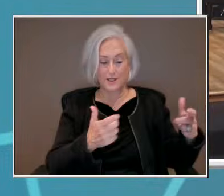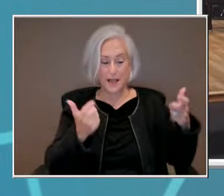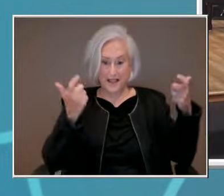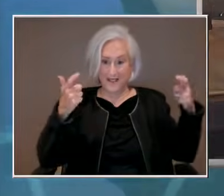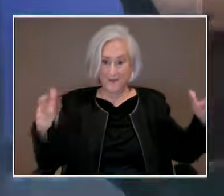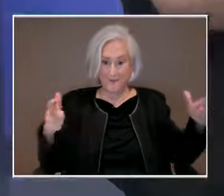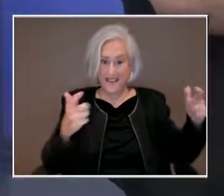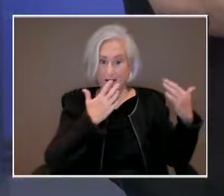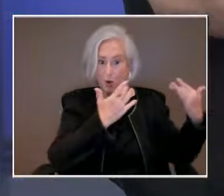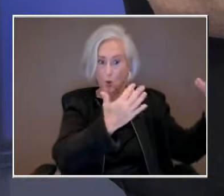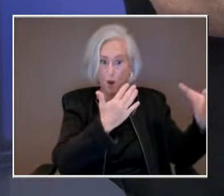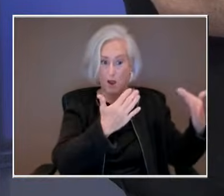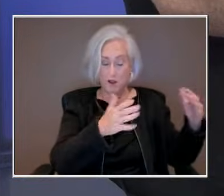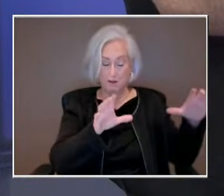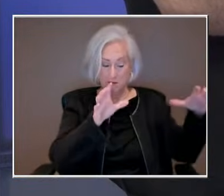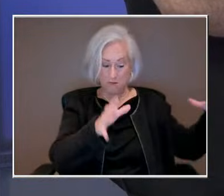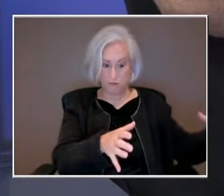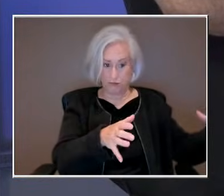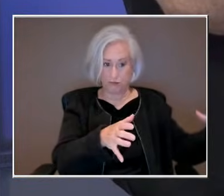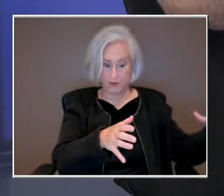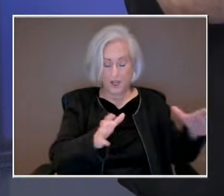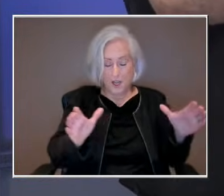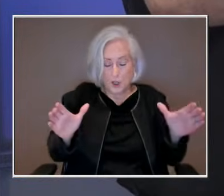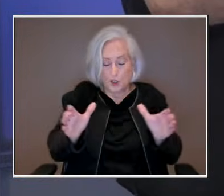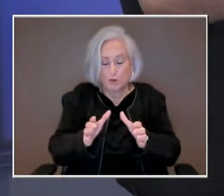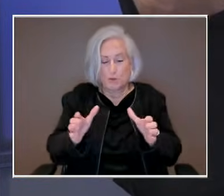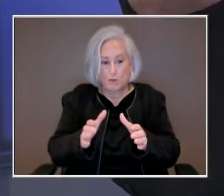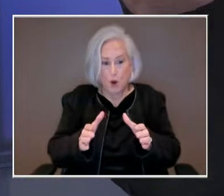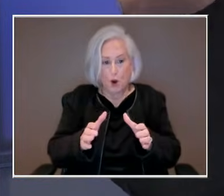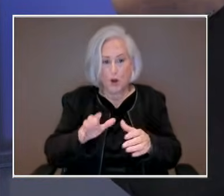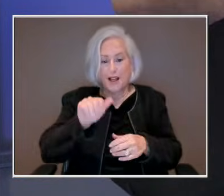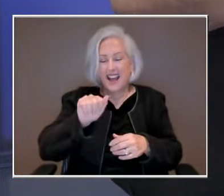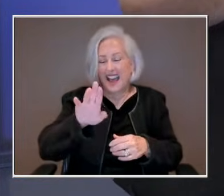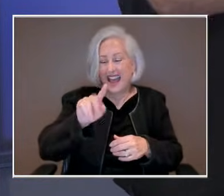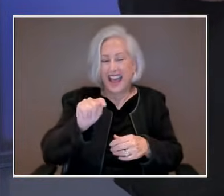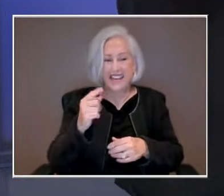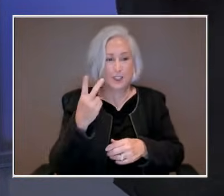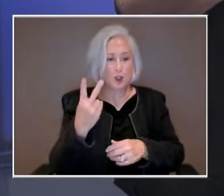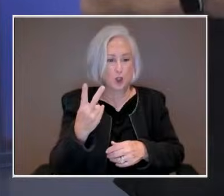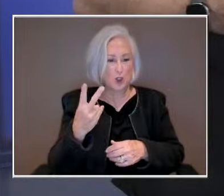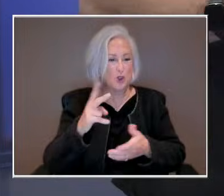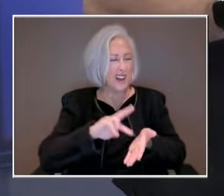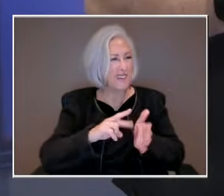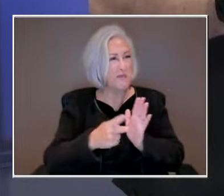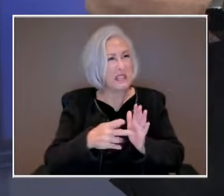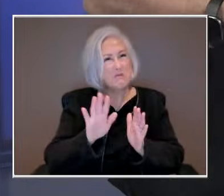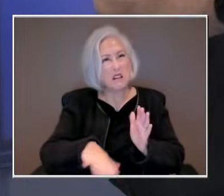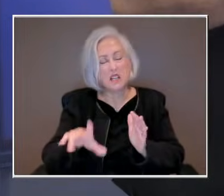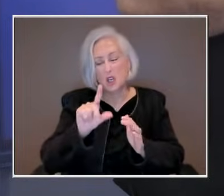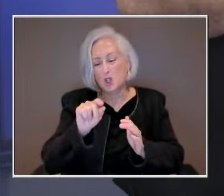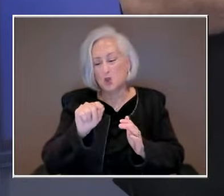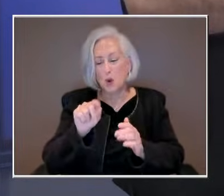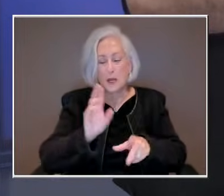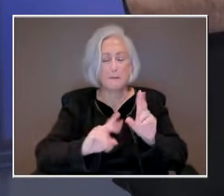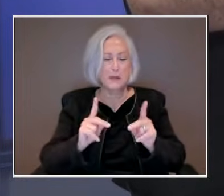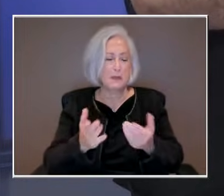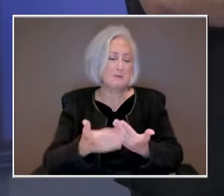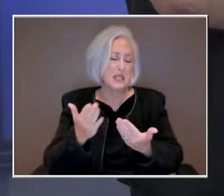have a smaller choir called Act 2, which is 20 people or so, and it's easier to travel. And we've played